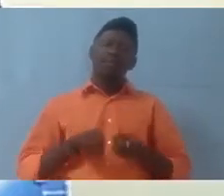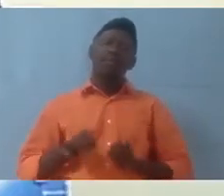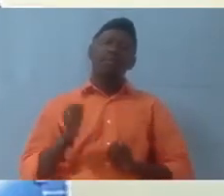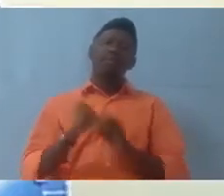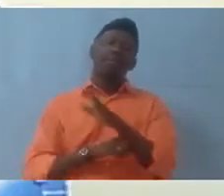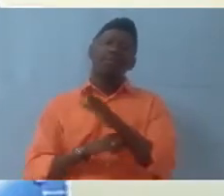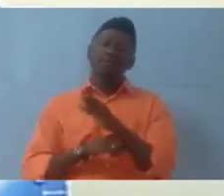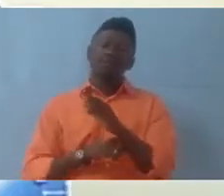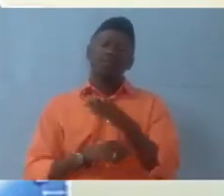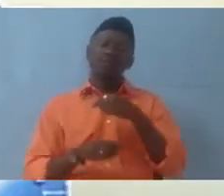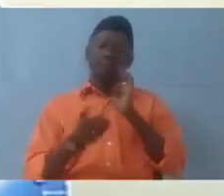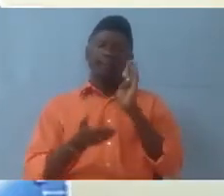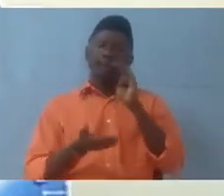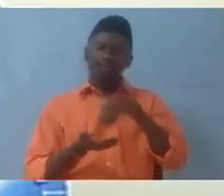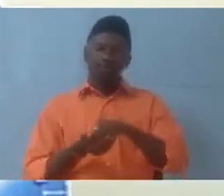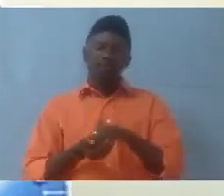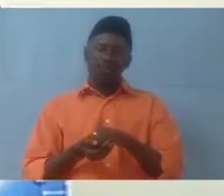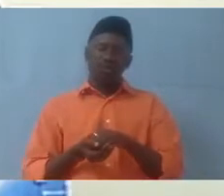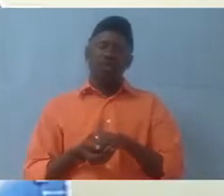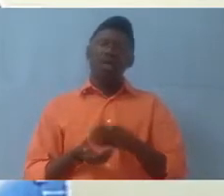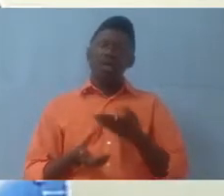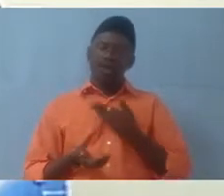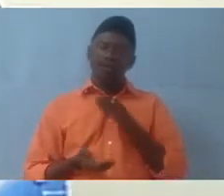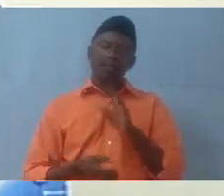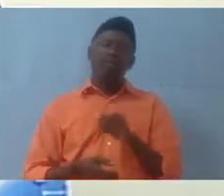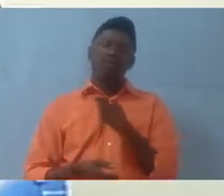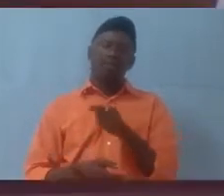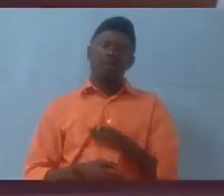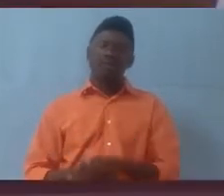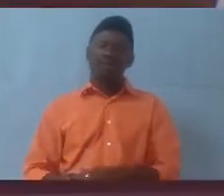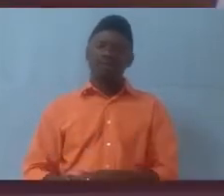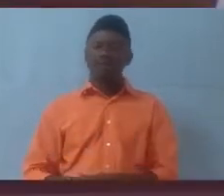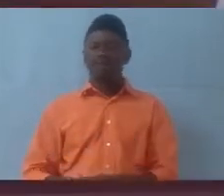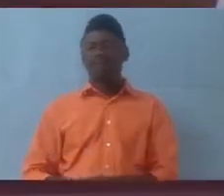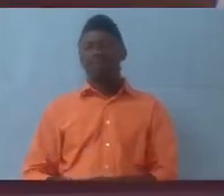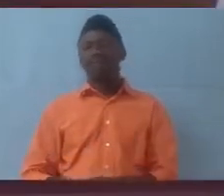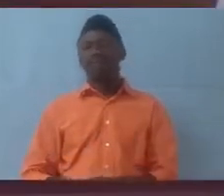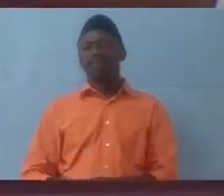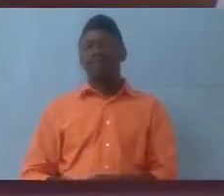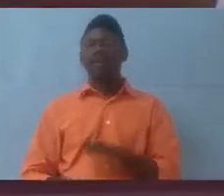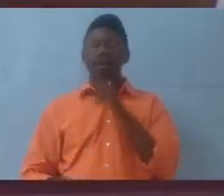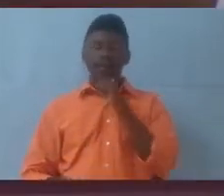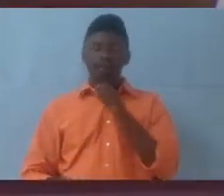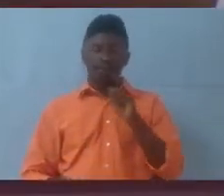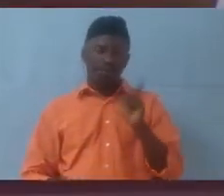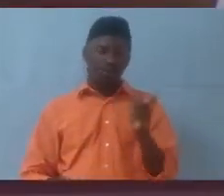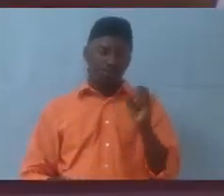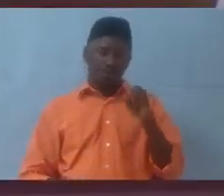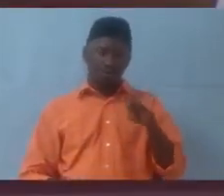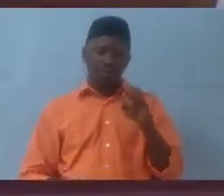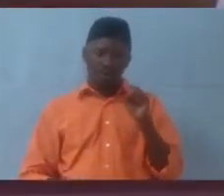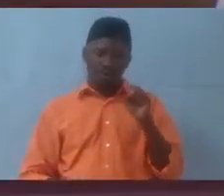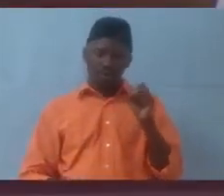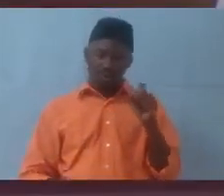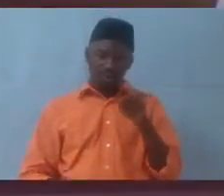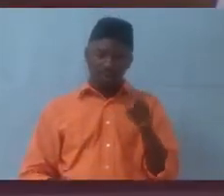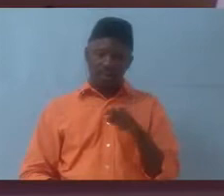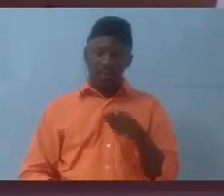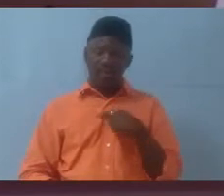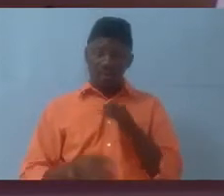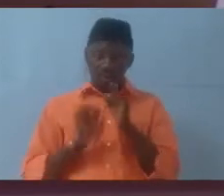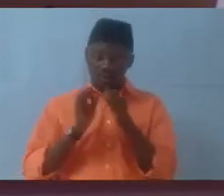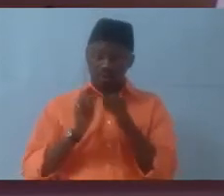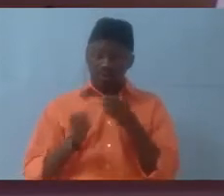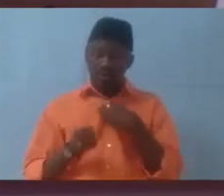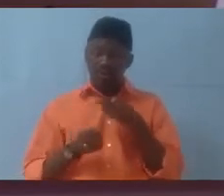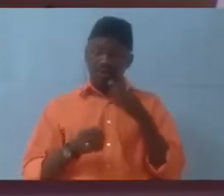yone Banjul. And that was done. Té loli defon nañ ko. And Mr. Gomez? Yes. Are you telling this commission that you were called to the CJ's